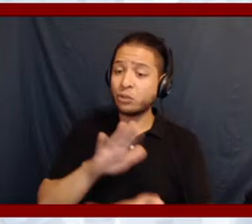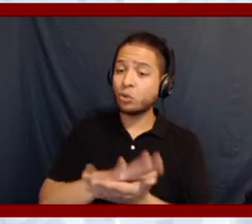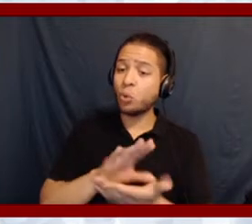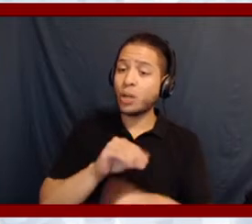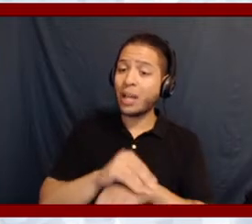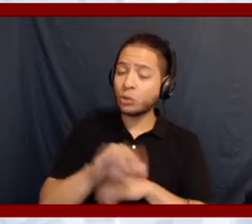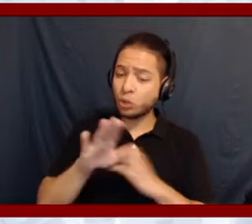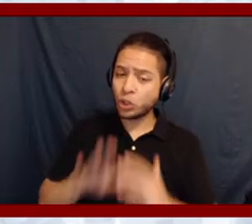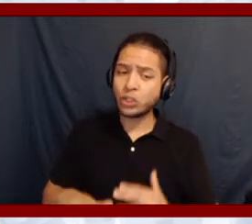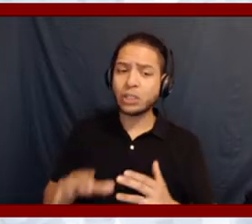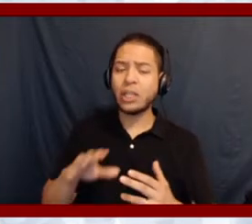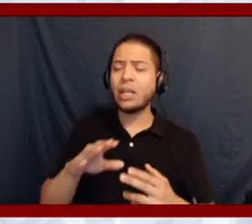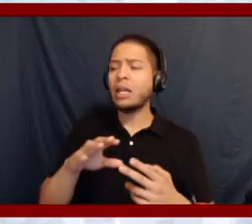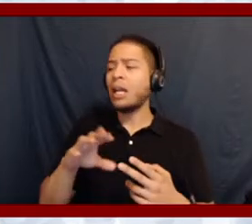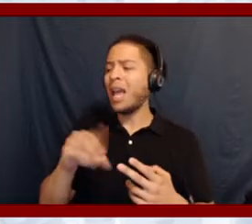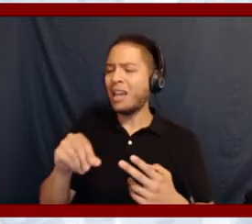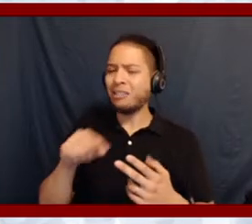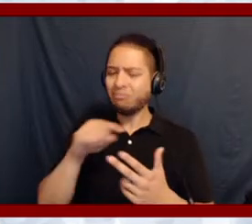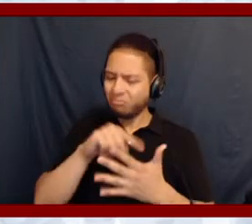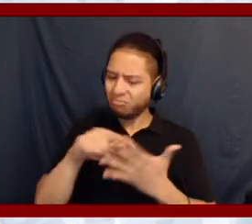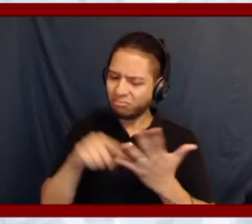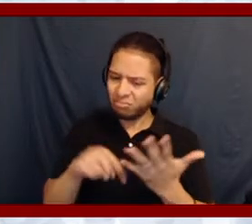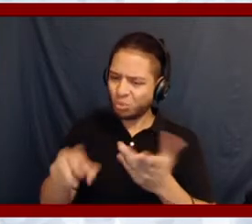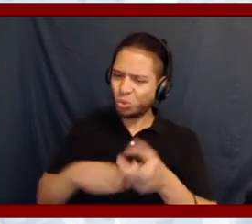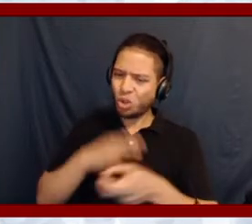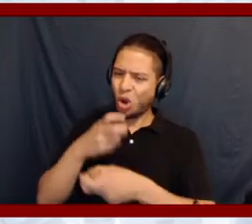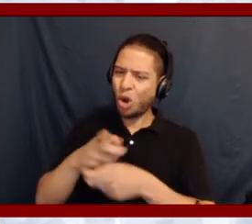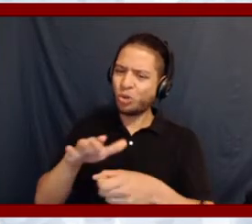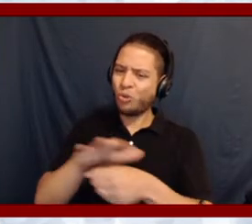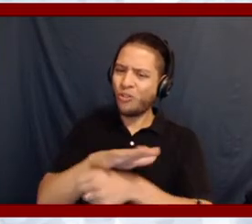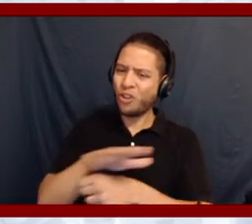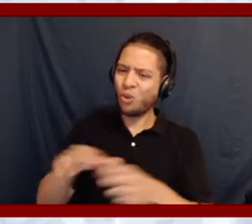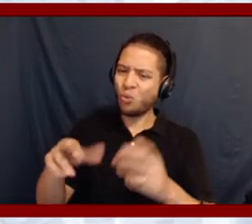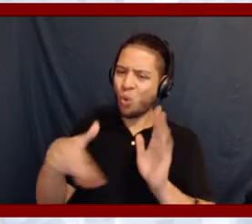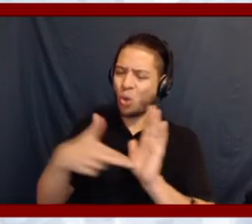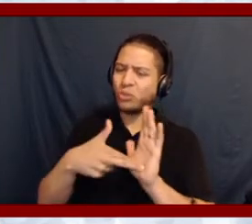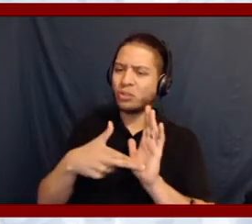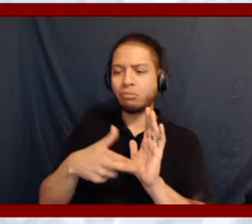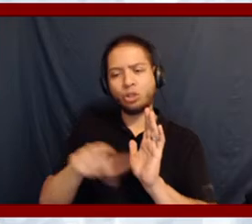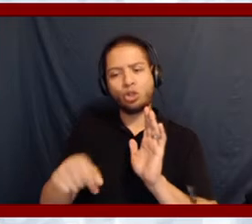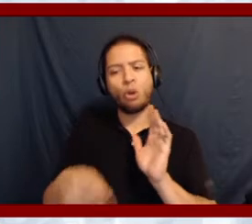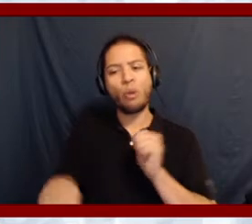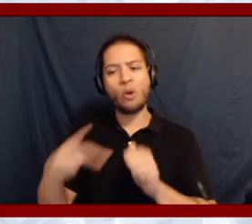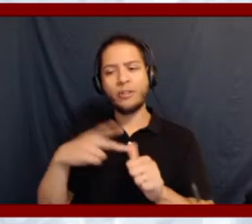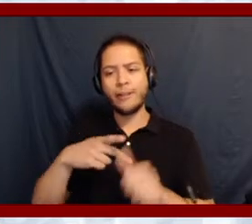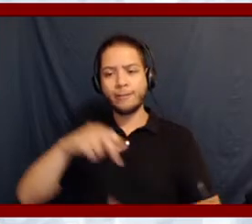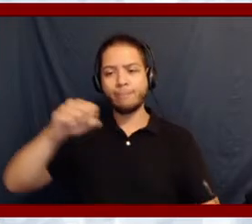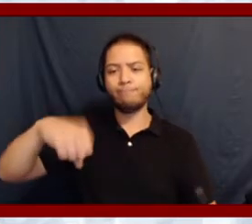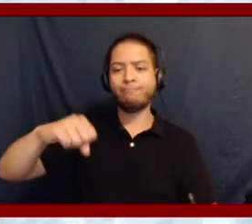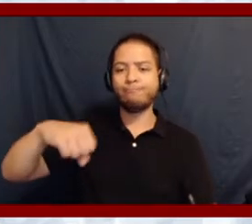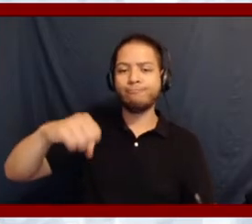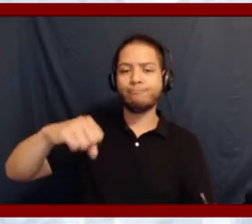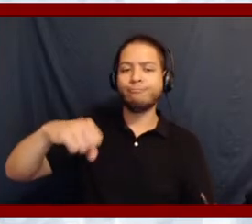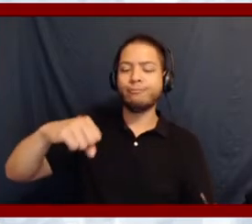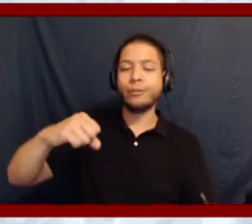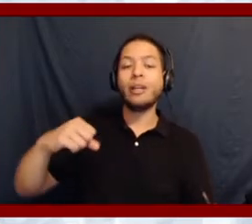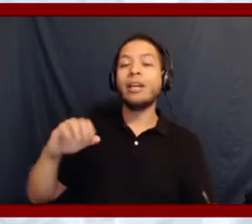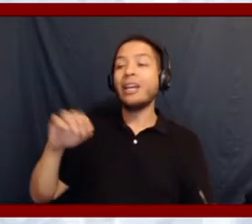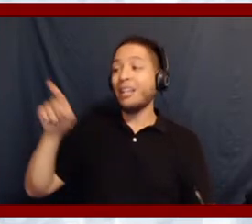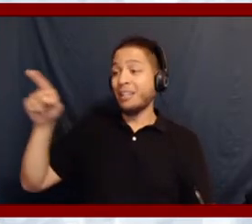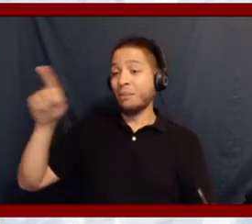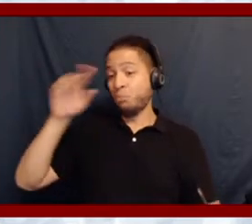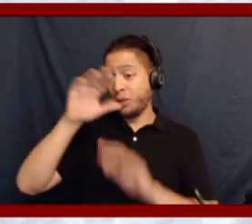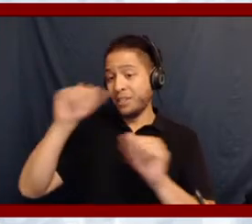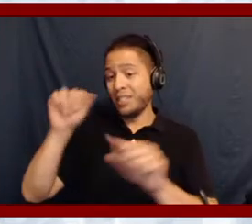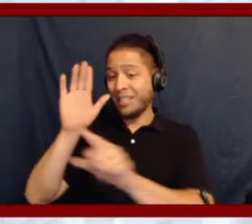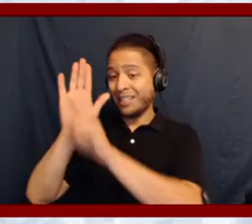those hard to fill areas should be a focus as we reopen schools. So there is an attention on that in the executive order,